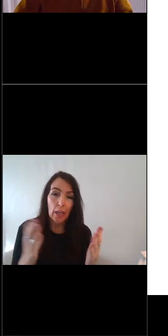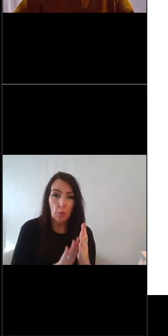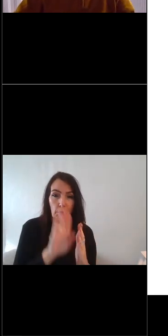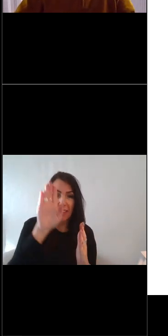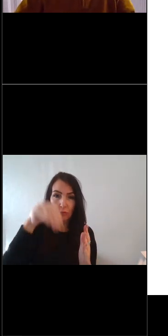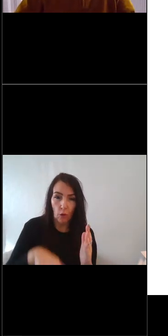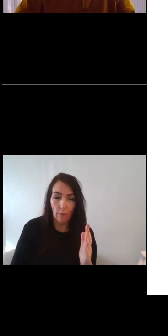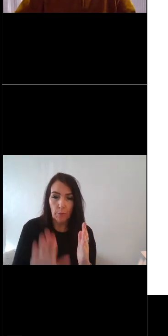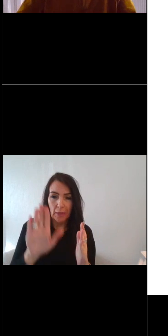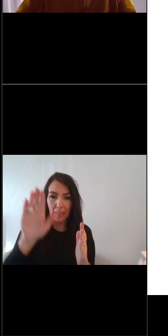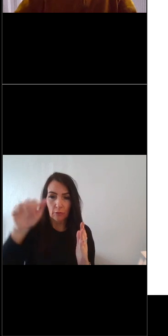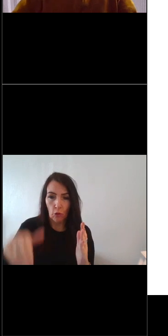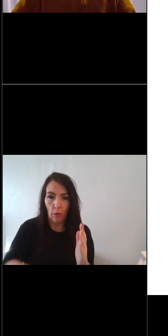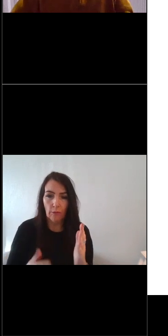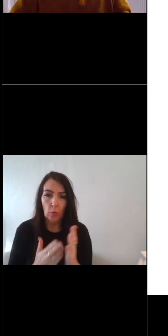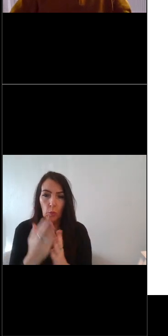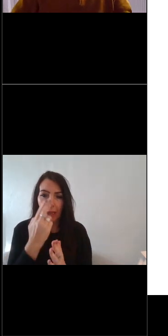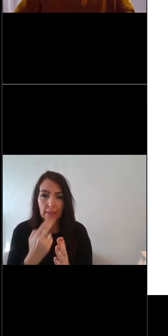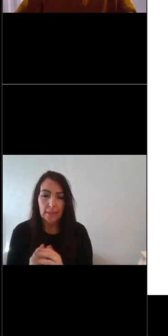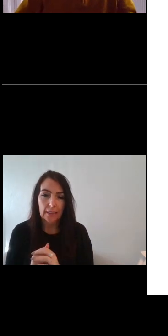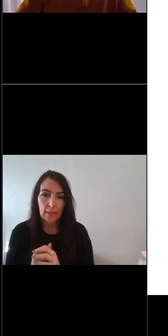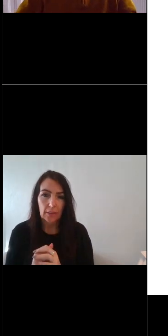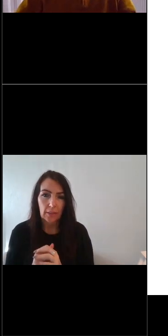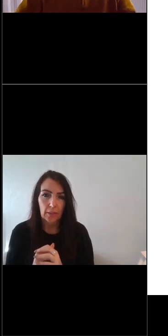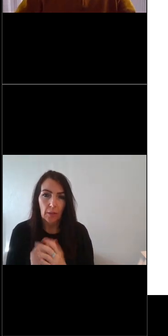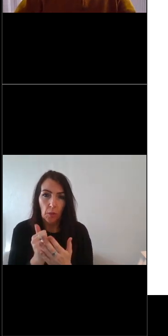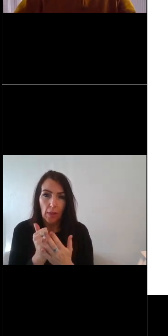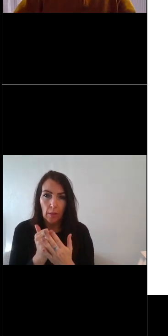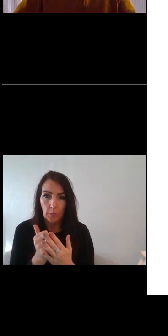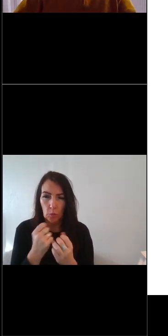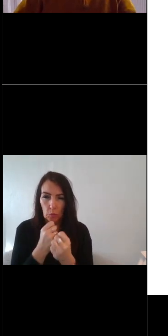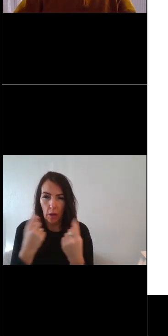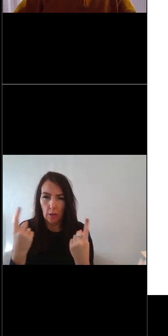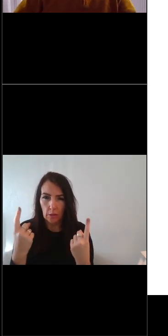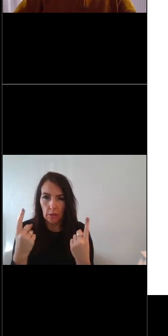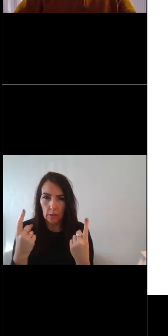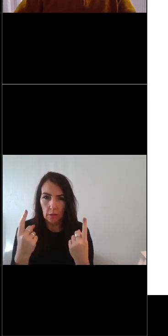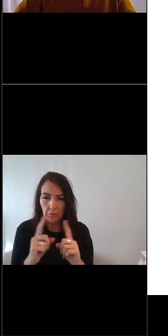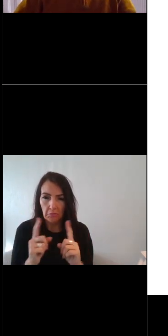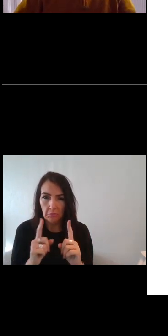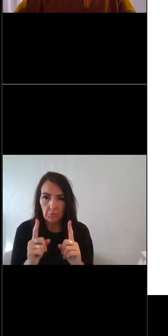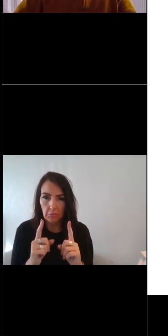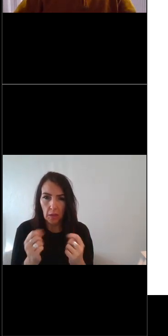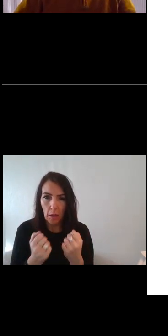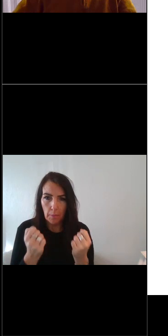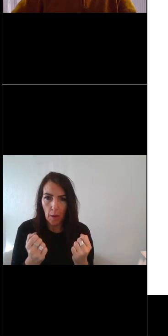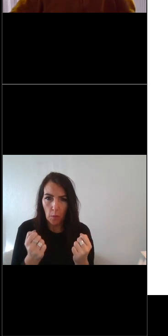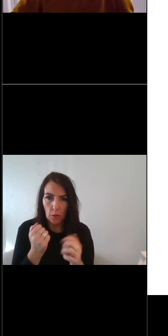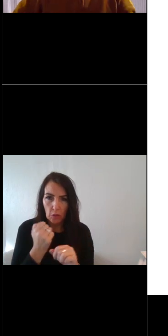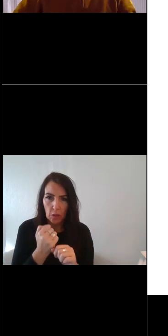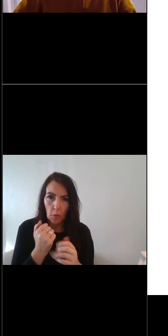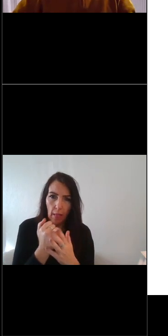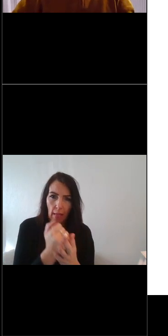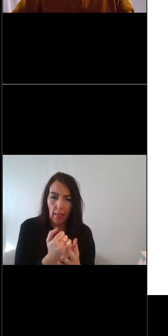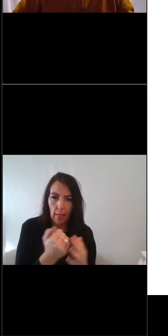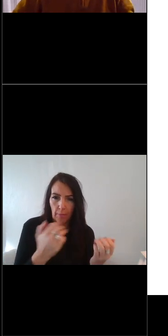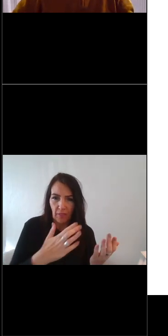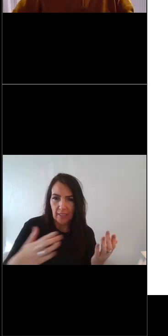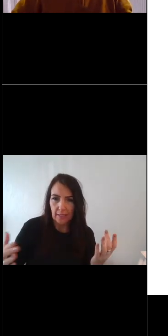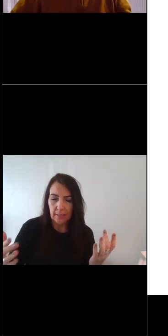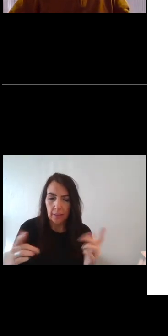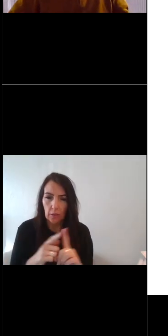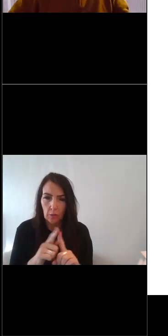overnight. This will help you to understand where depot power generation might help your fleet, but you also need to understand